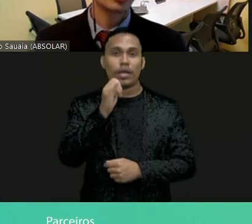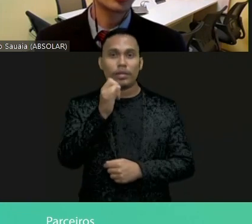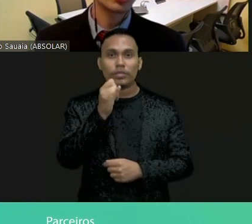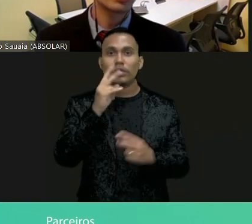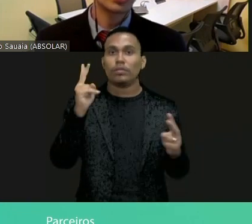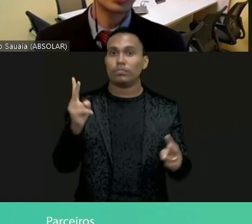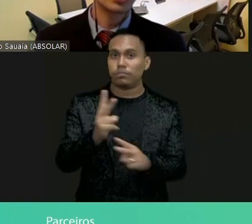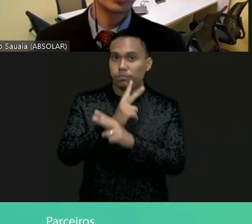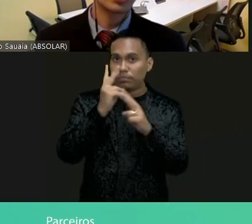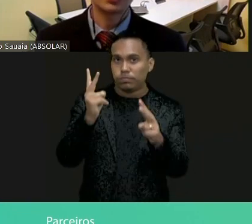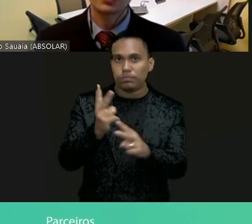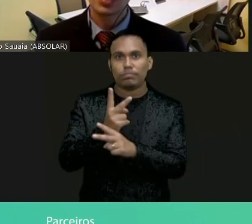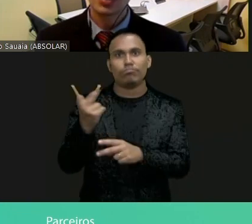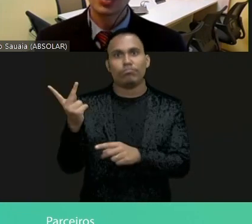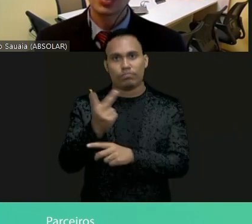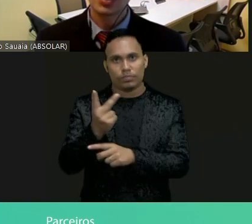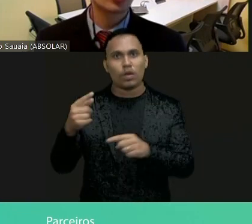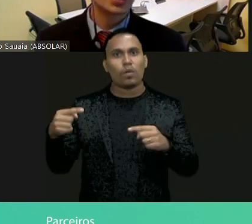and wind.